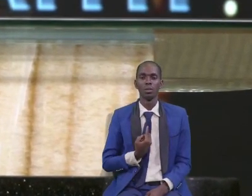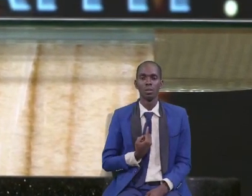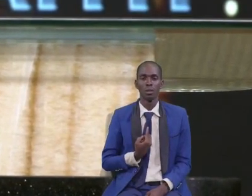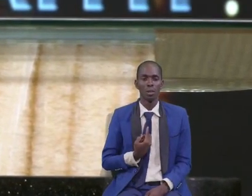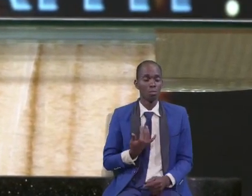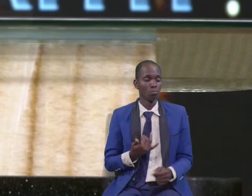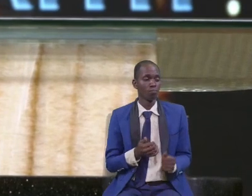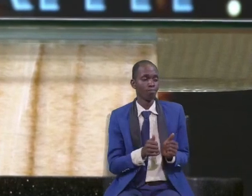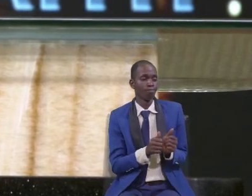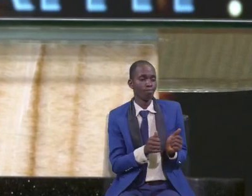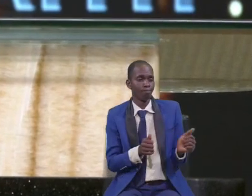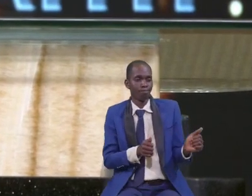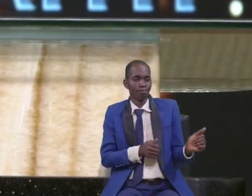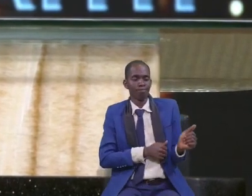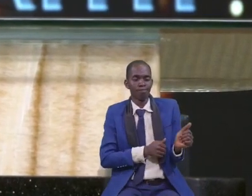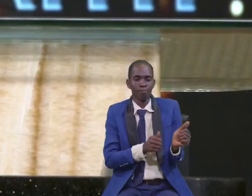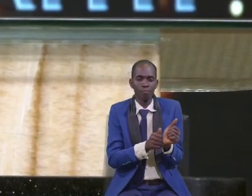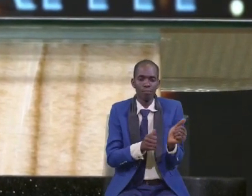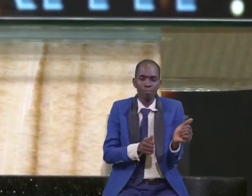avoiding the people.